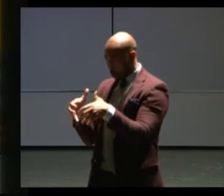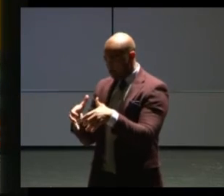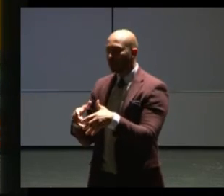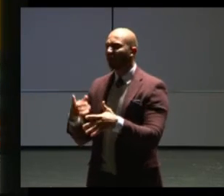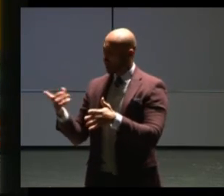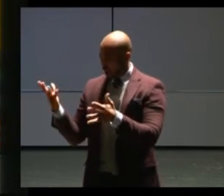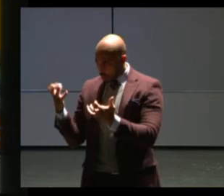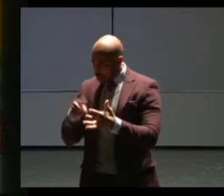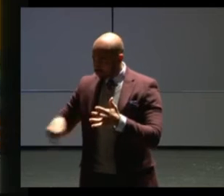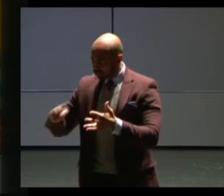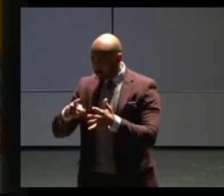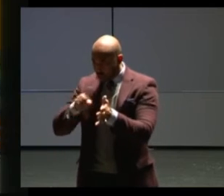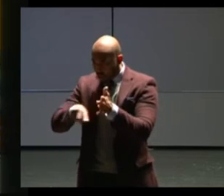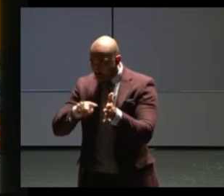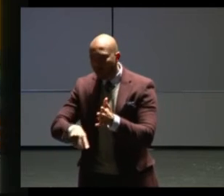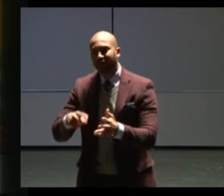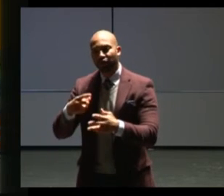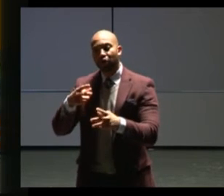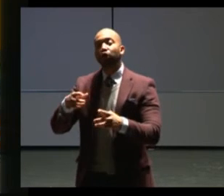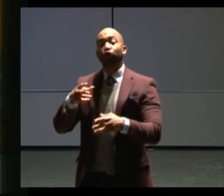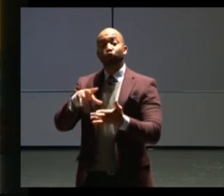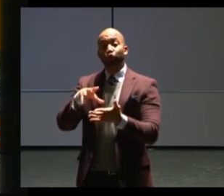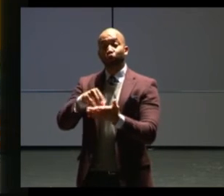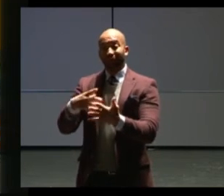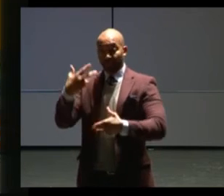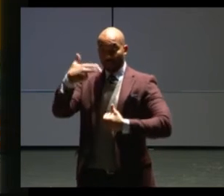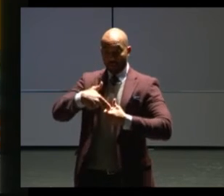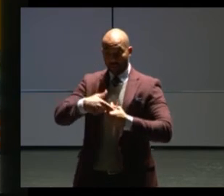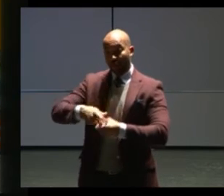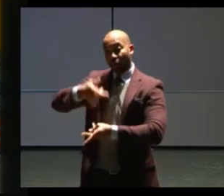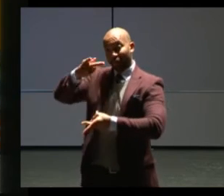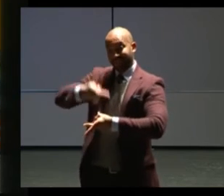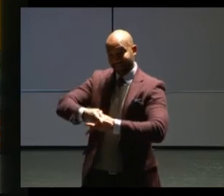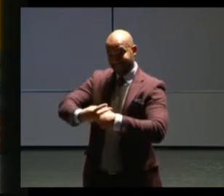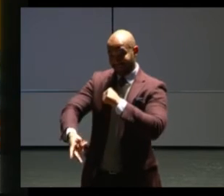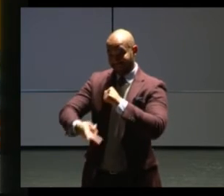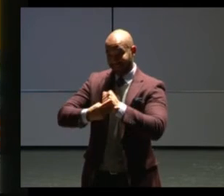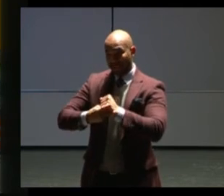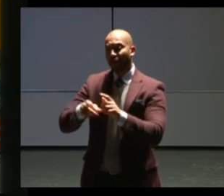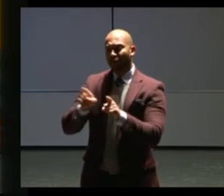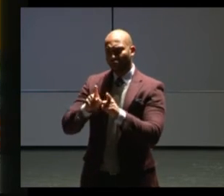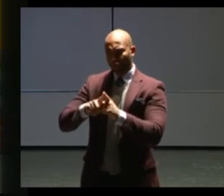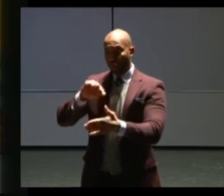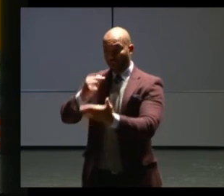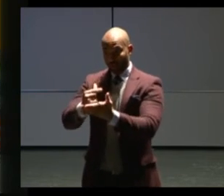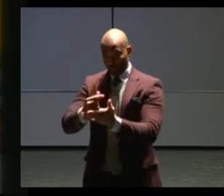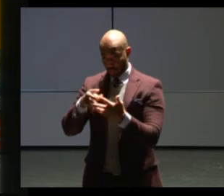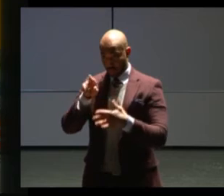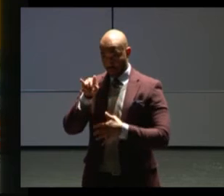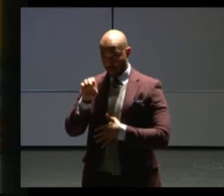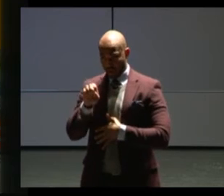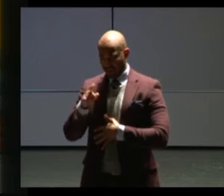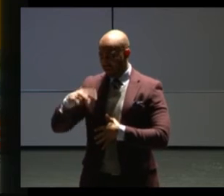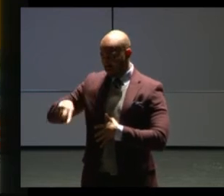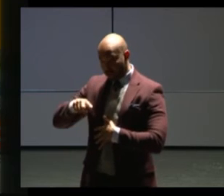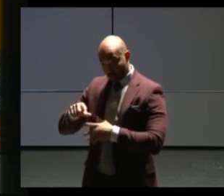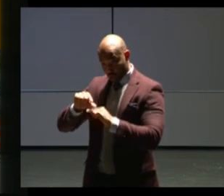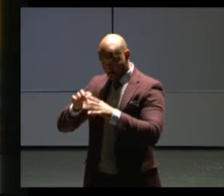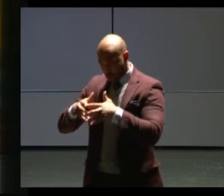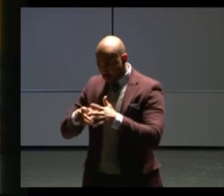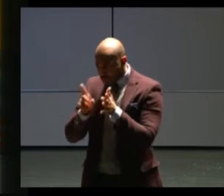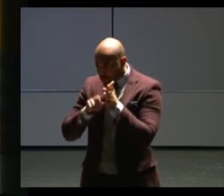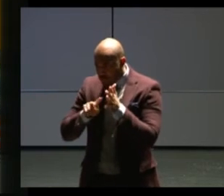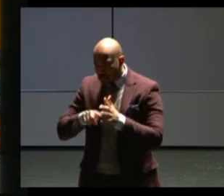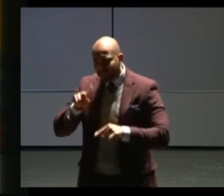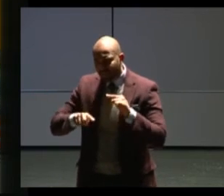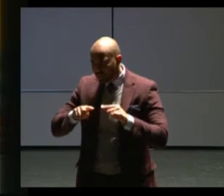at around retention, graduation, and other activities to look at what are we missing. And this group looked at a number of different areas and